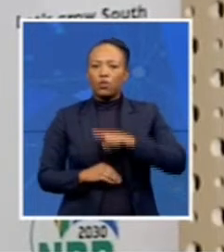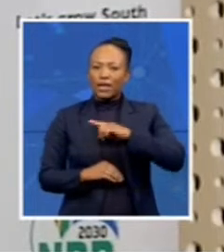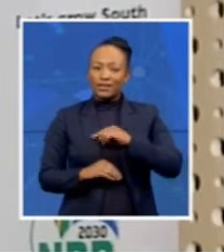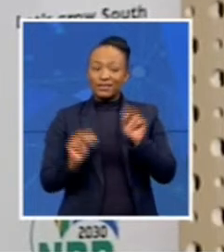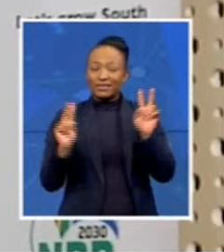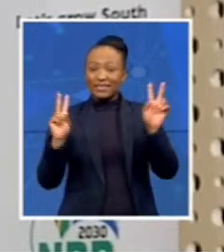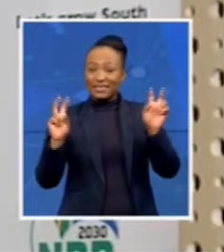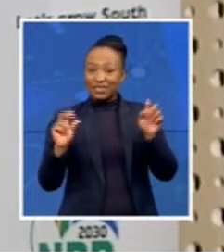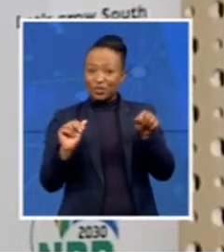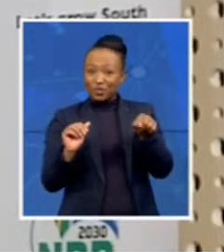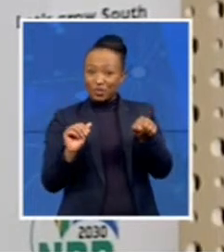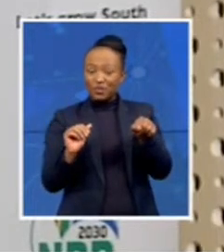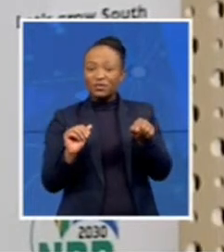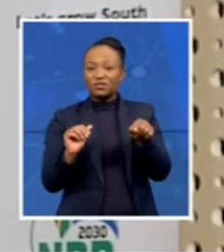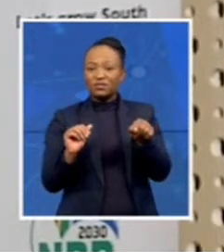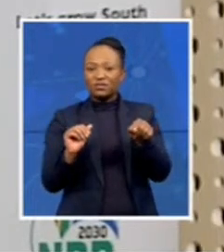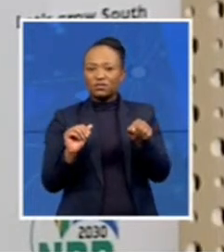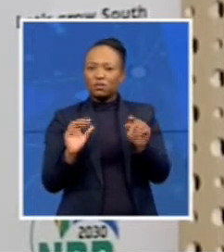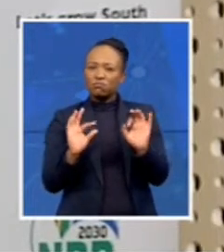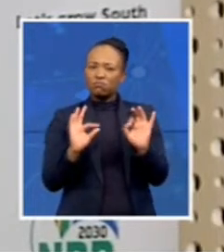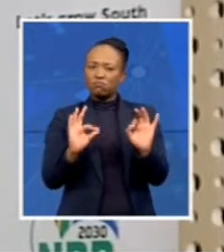highly organized and scientific way.